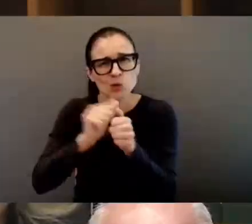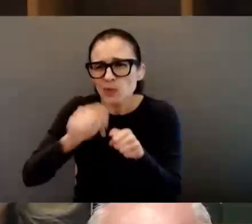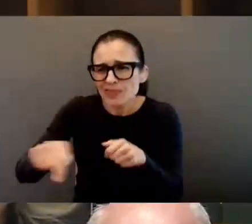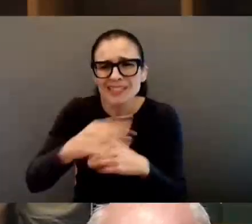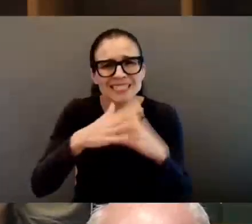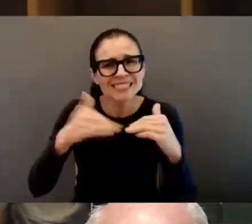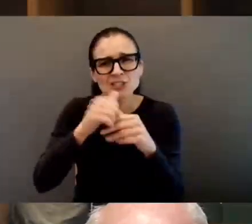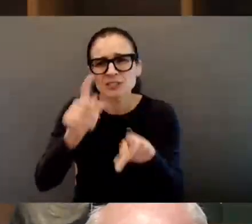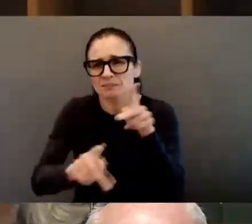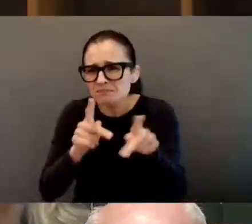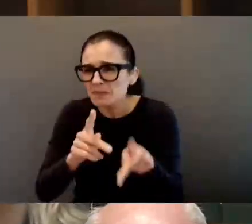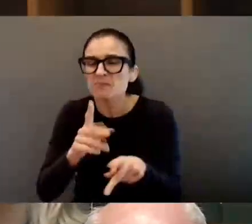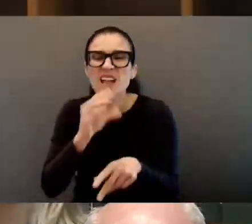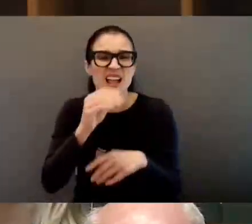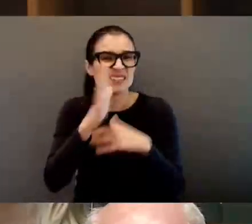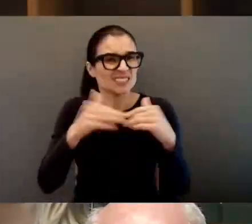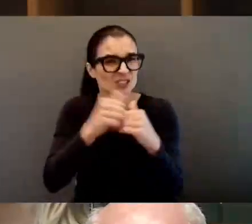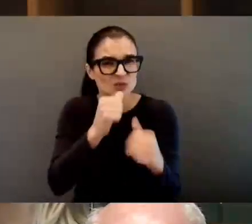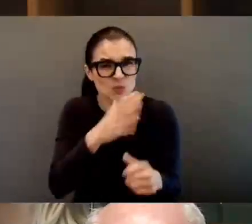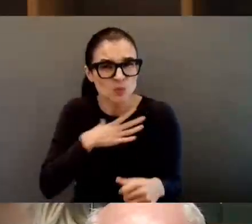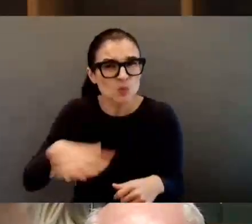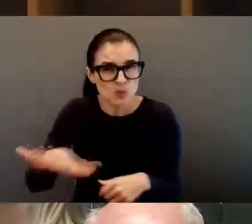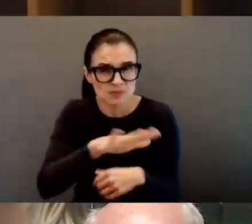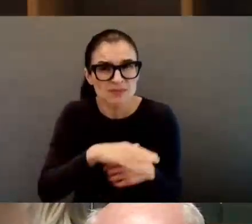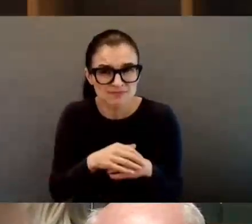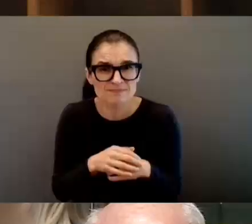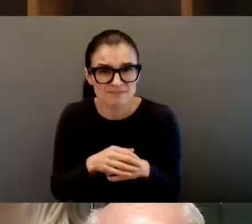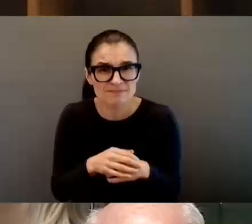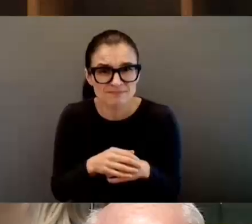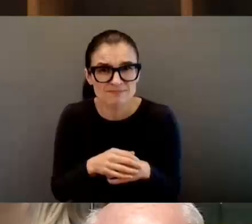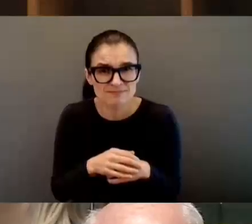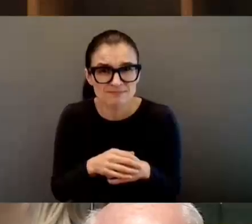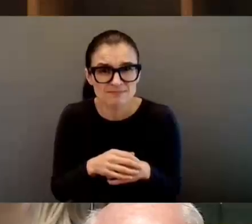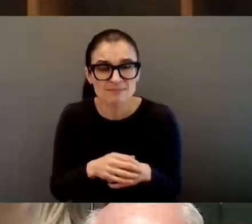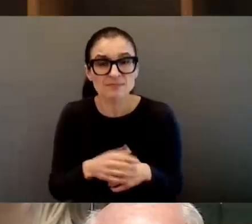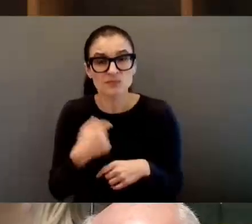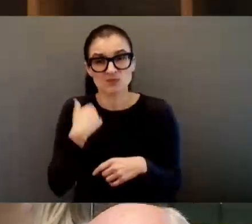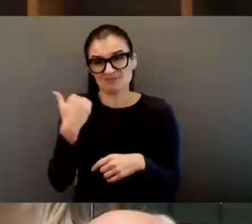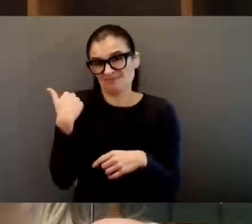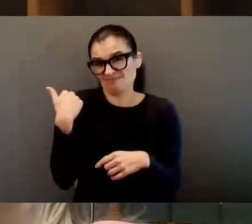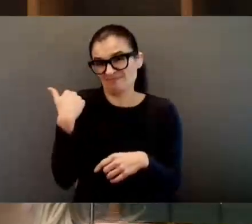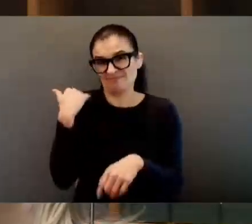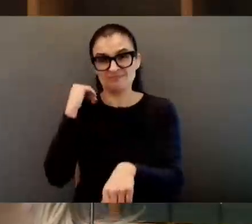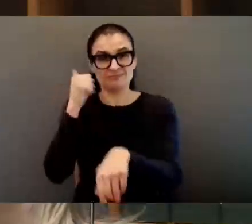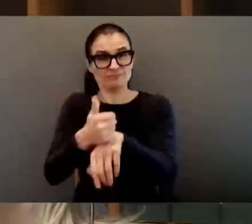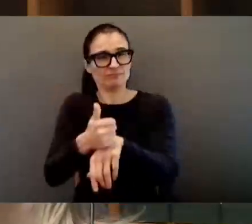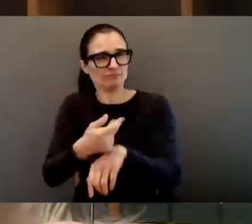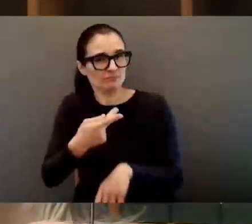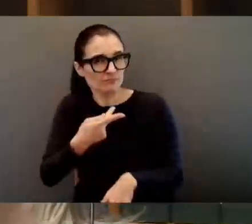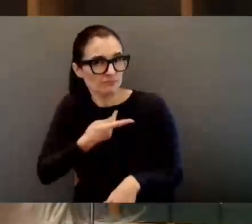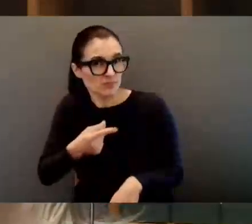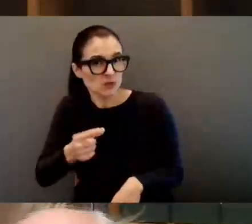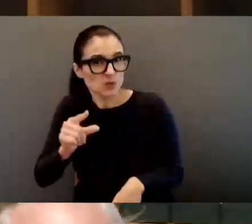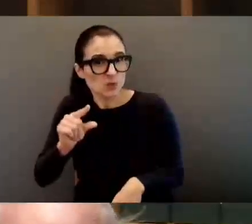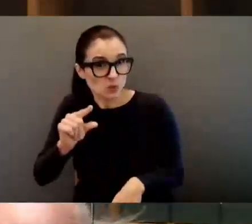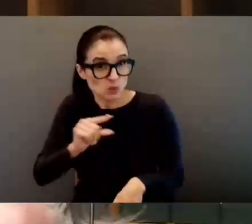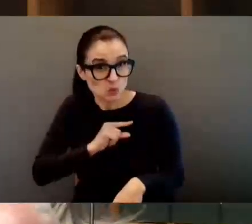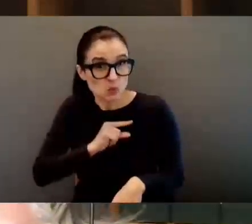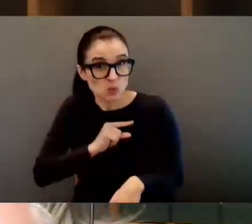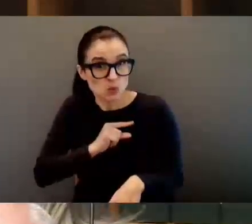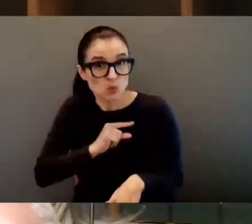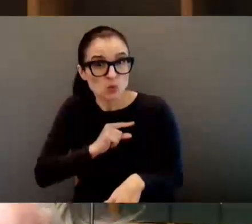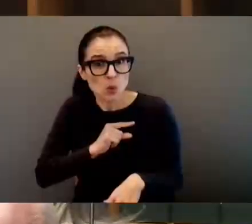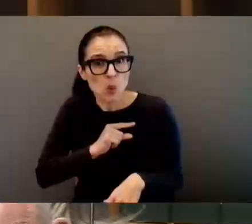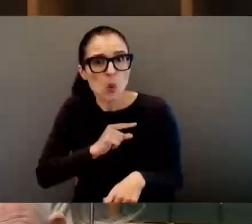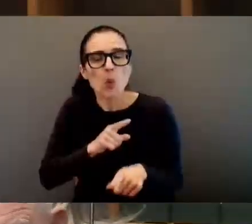Speaker. We have just launched a Prince George Diversion Centre that's there to help young people with their first offense,